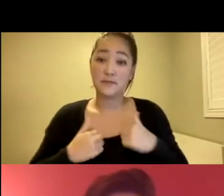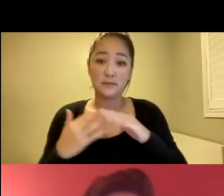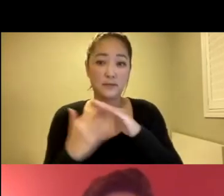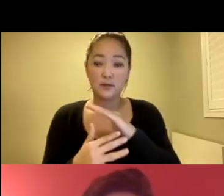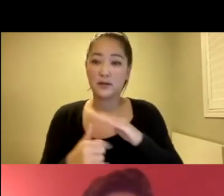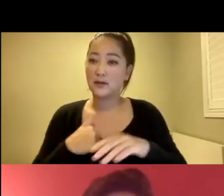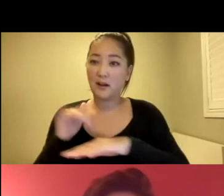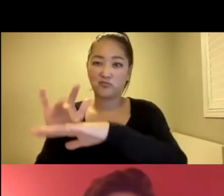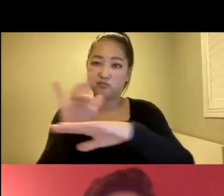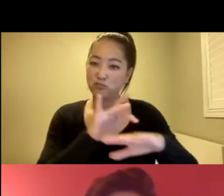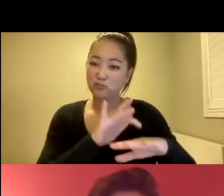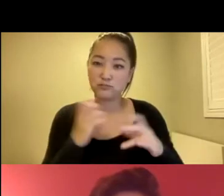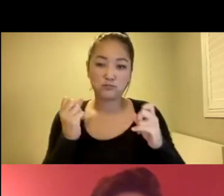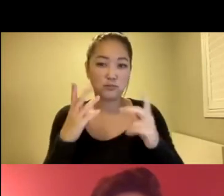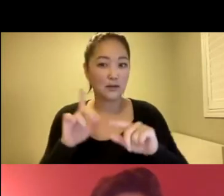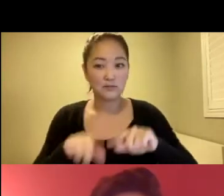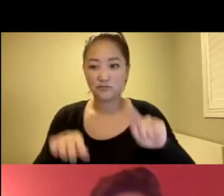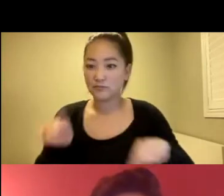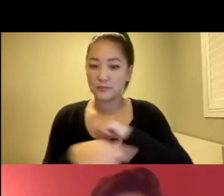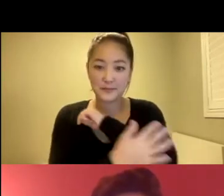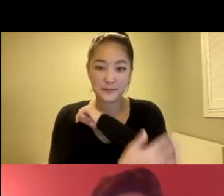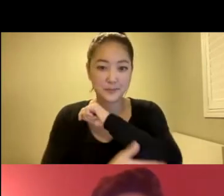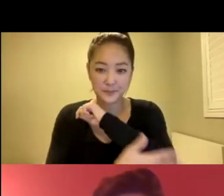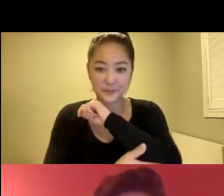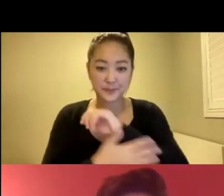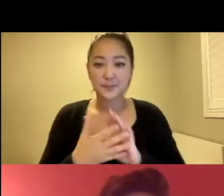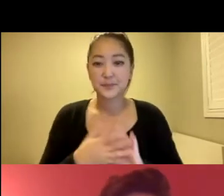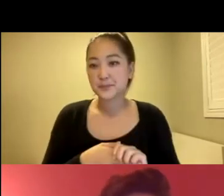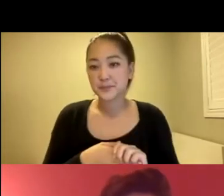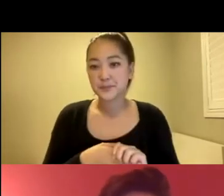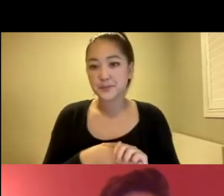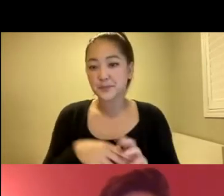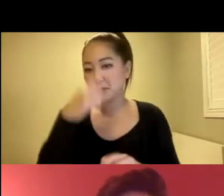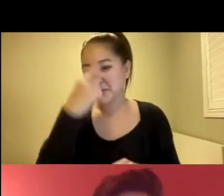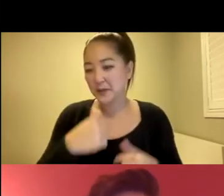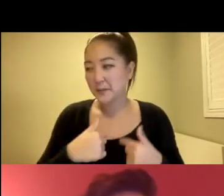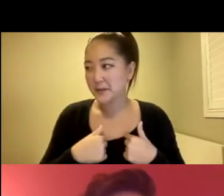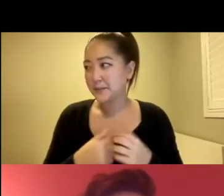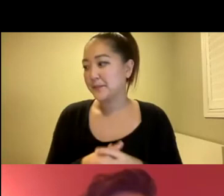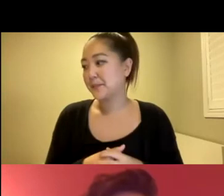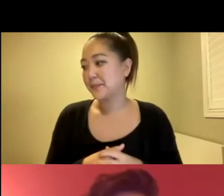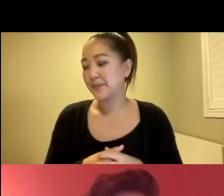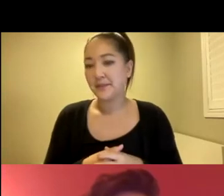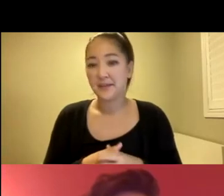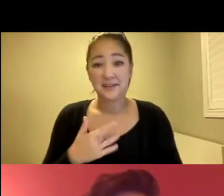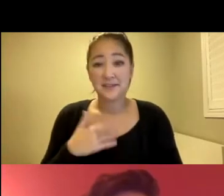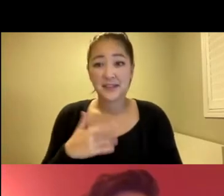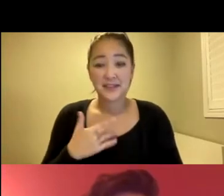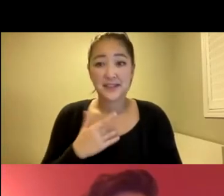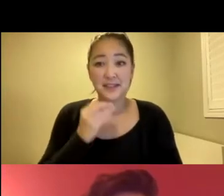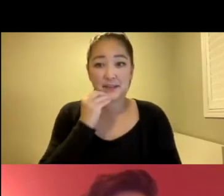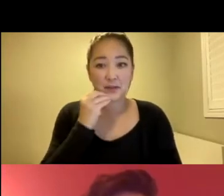life, it's sort of like the feeling of home is a big